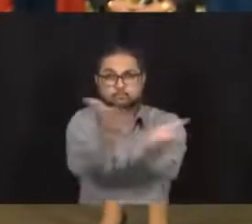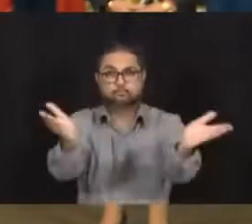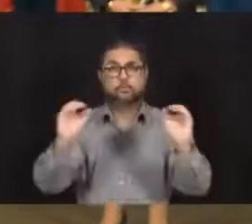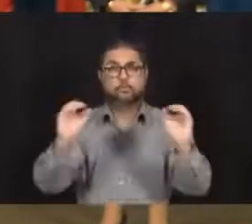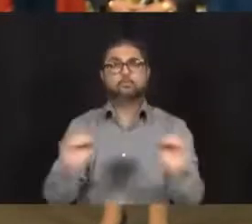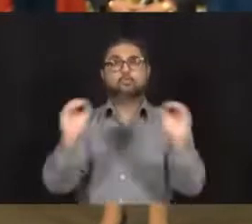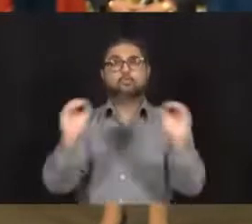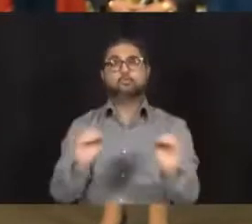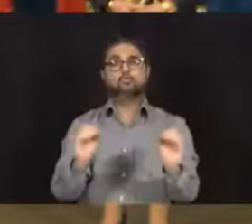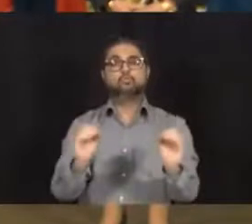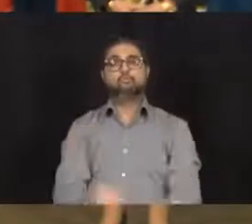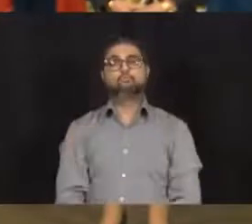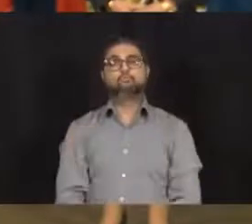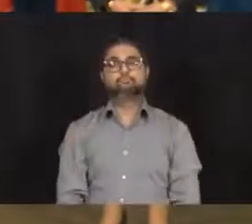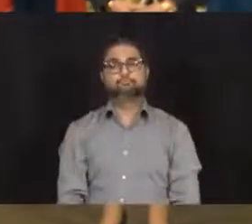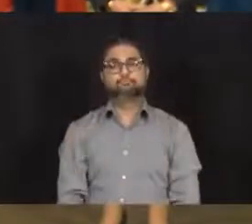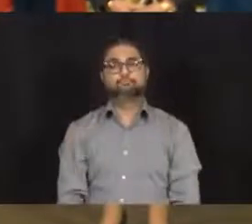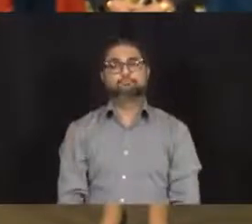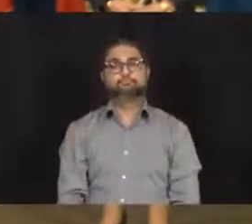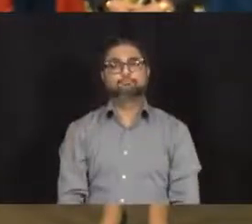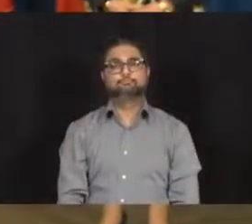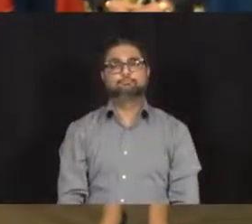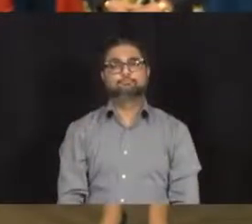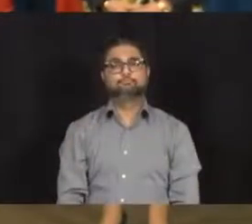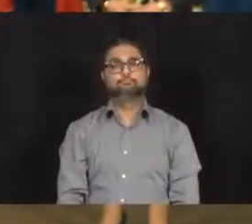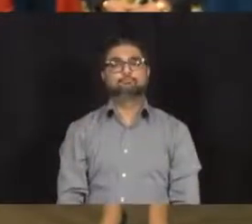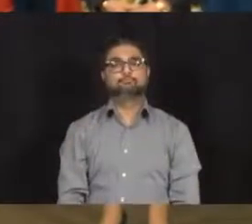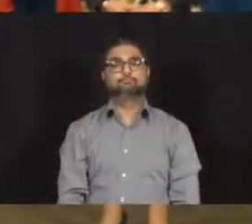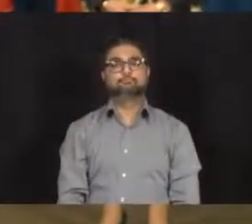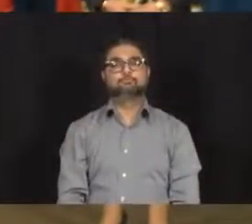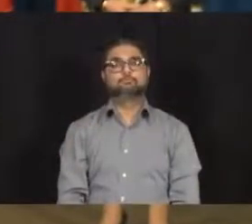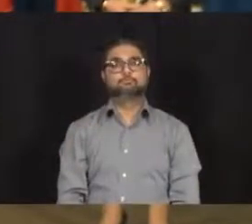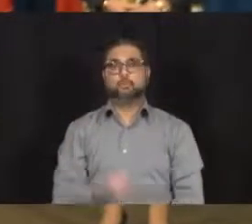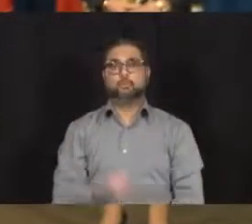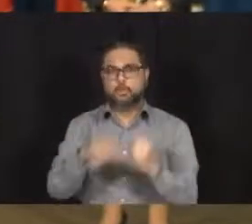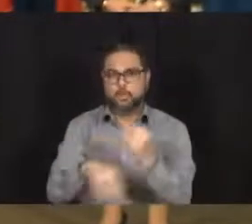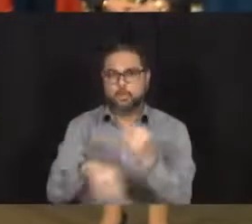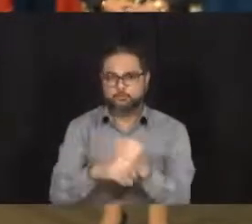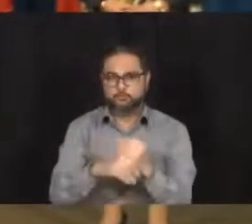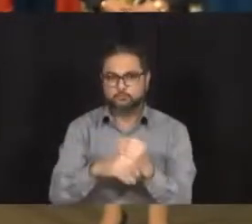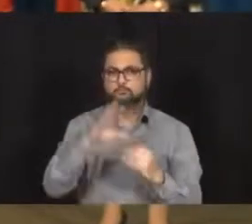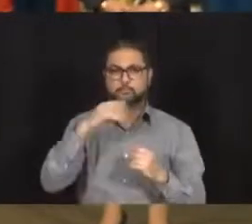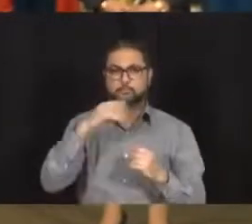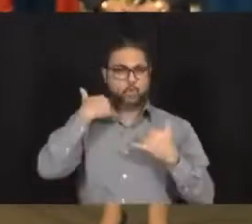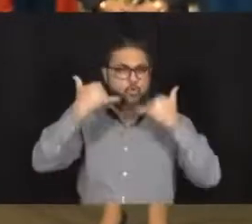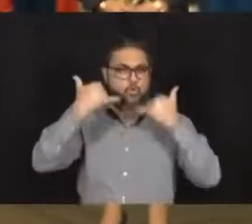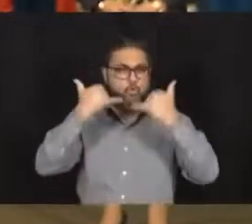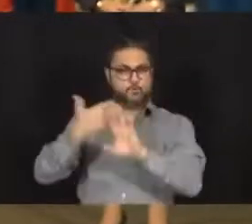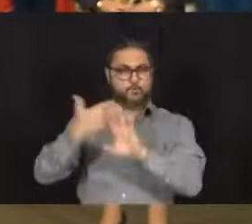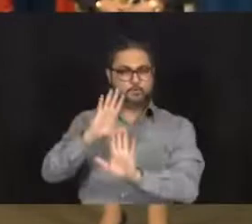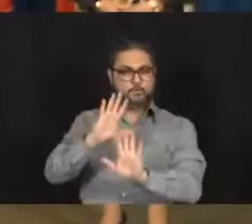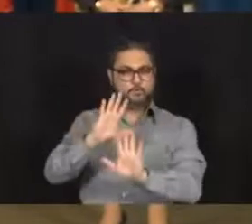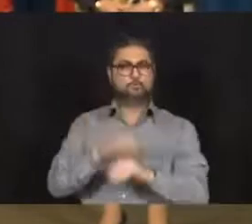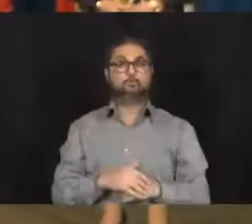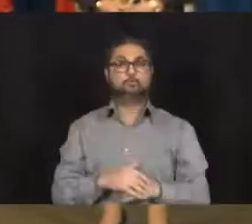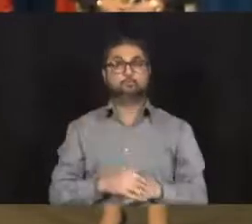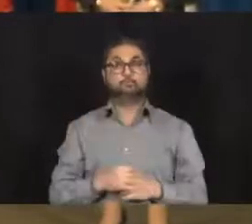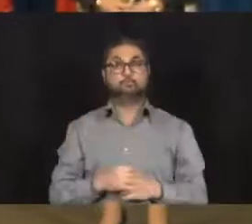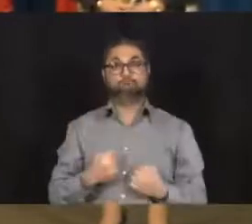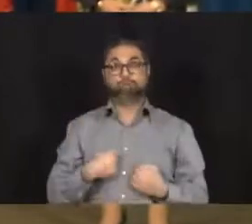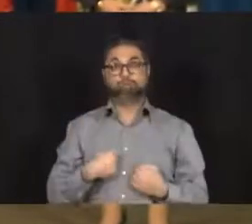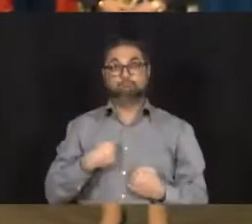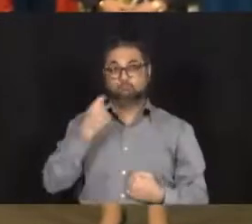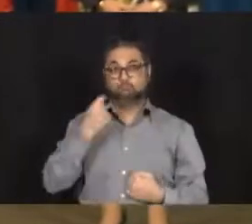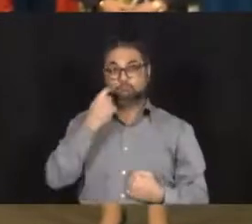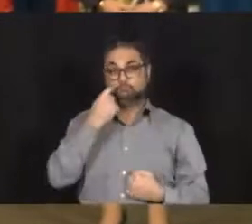for questions. Before I go to the phone lines, I had a call the other day